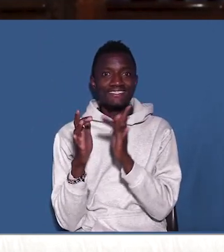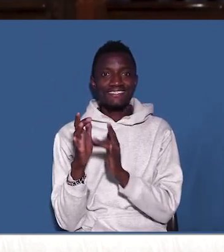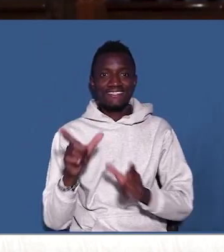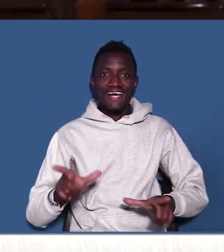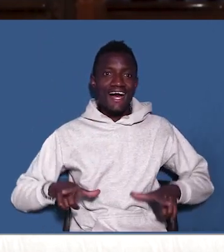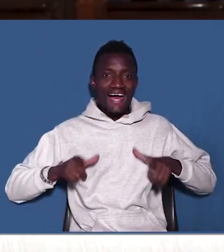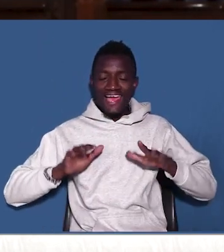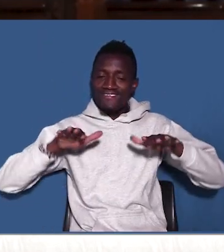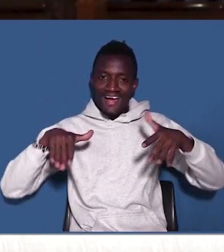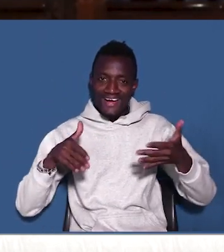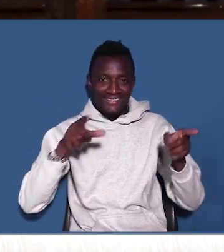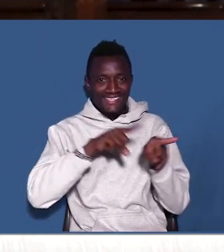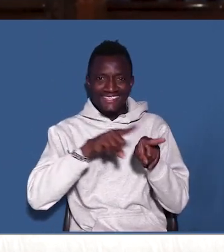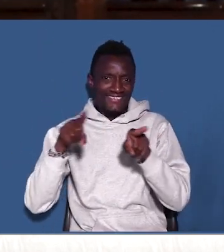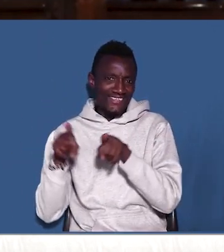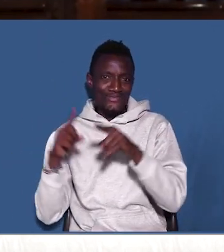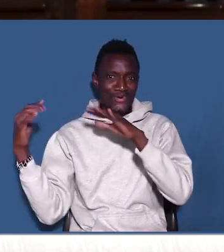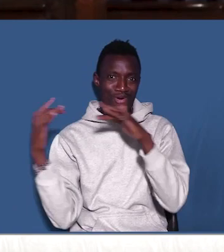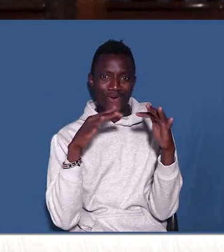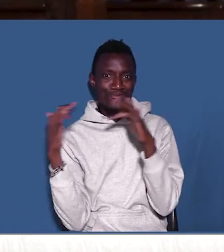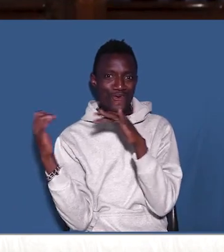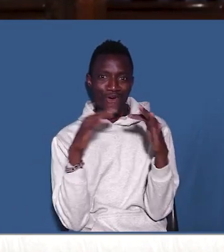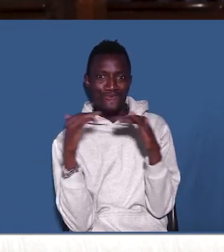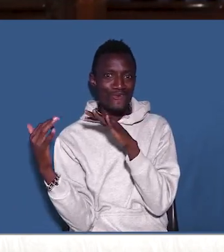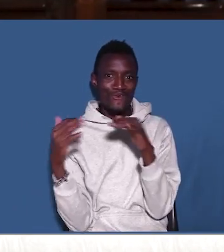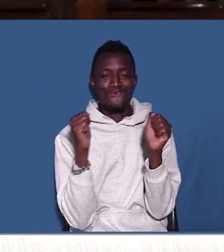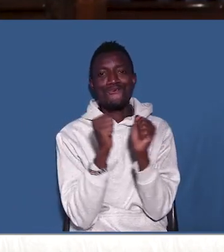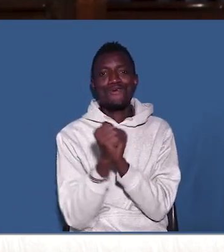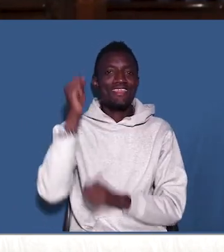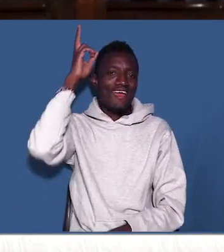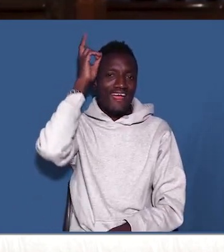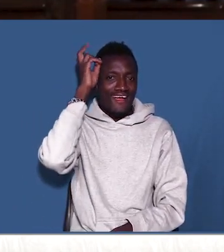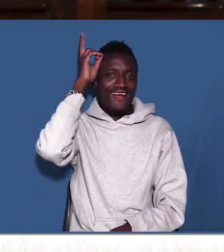conflict with our great enemy, the devil.